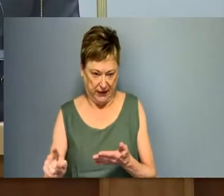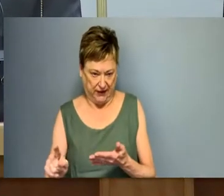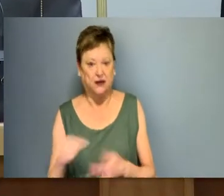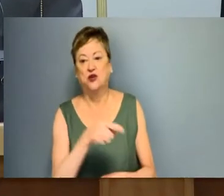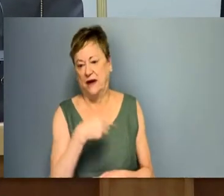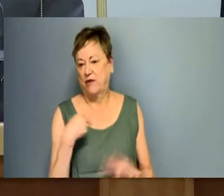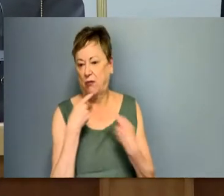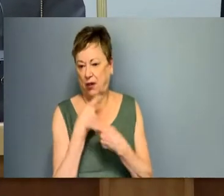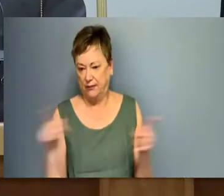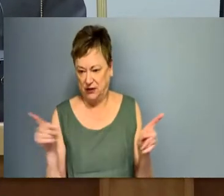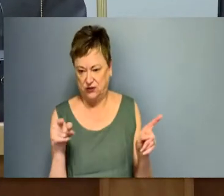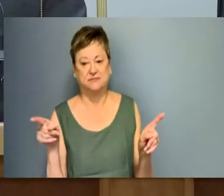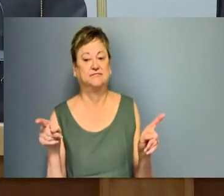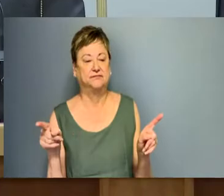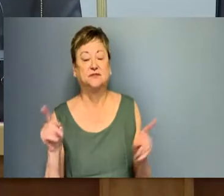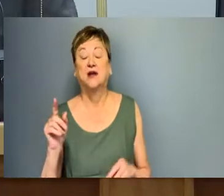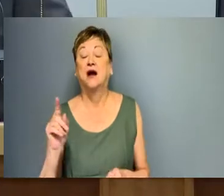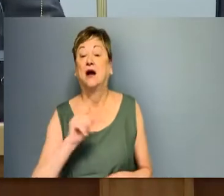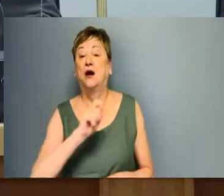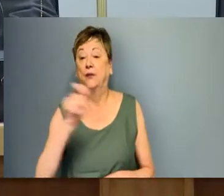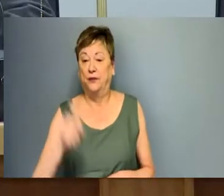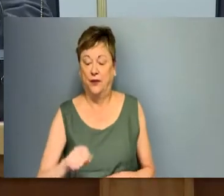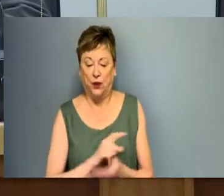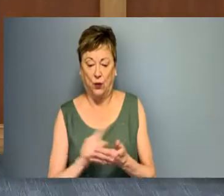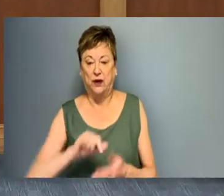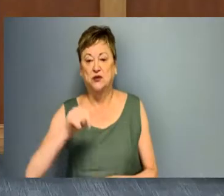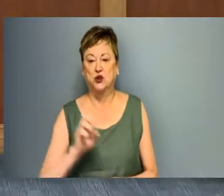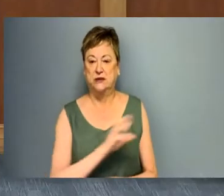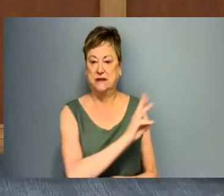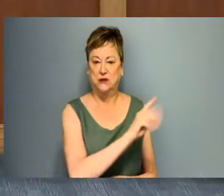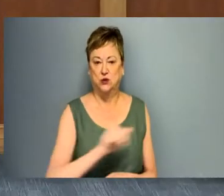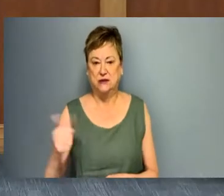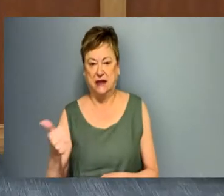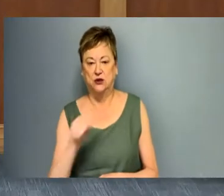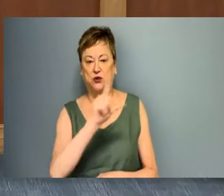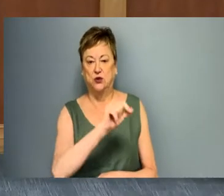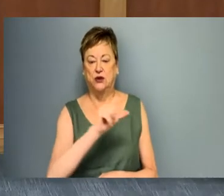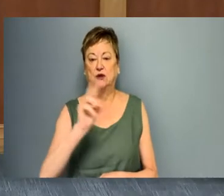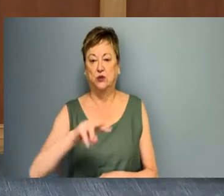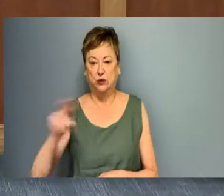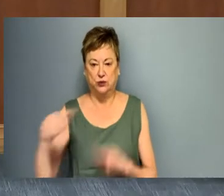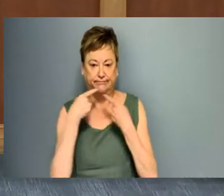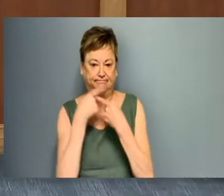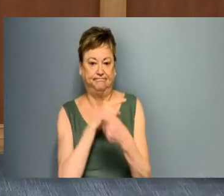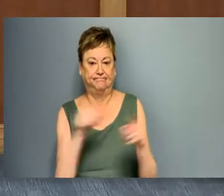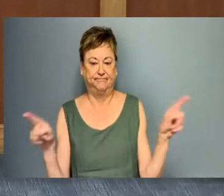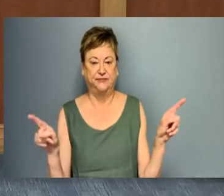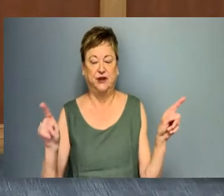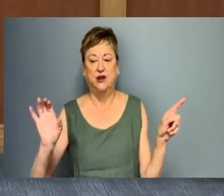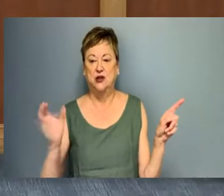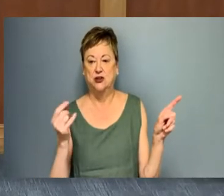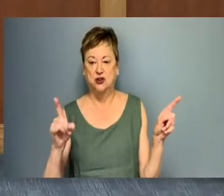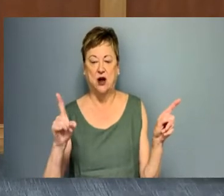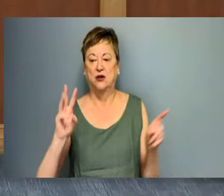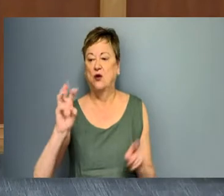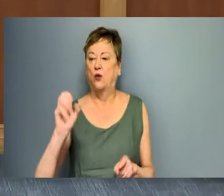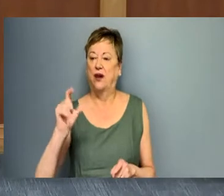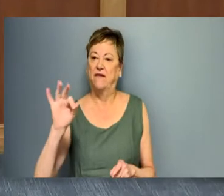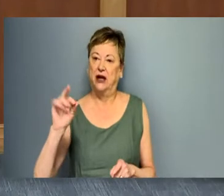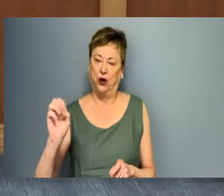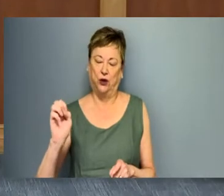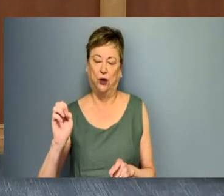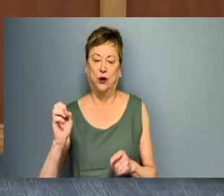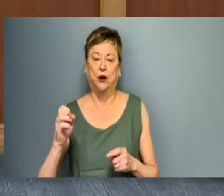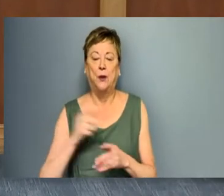you. And whereas the week of June 6th through 10th, 2022 has been proclaimed as Child Welfare Professionals